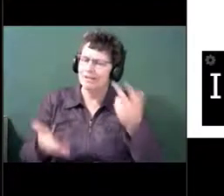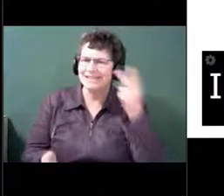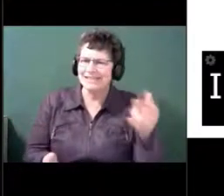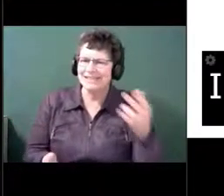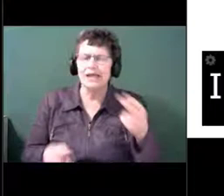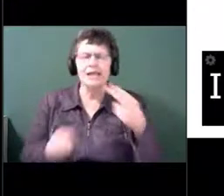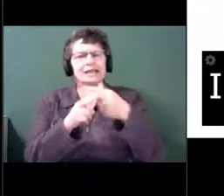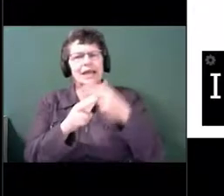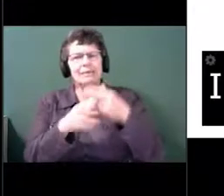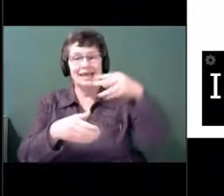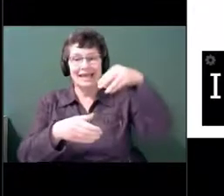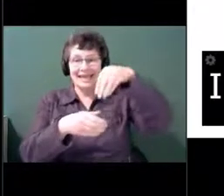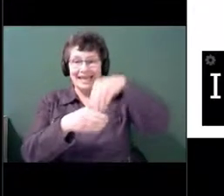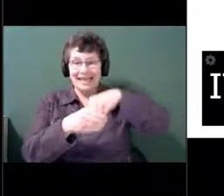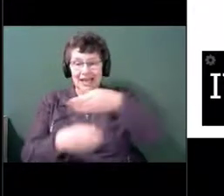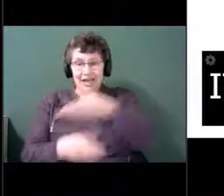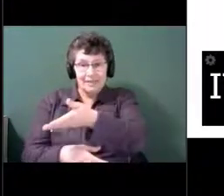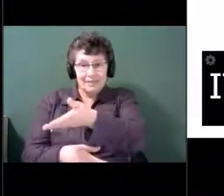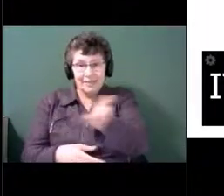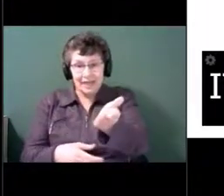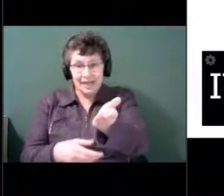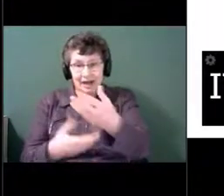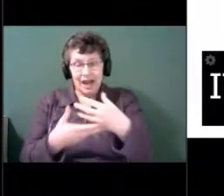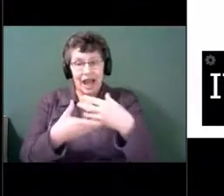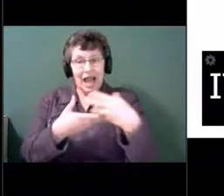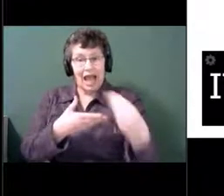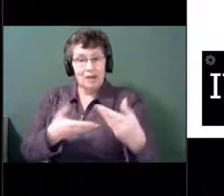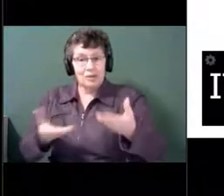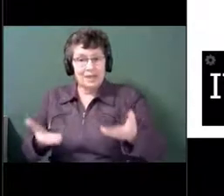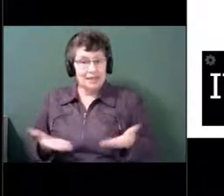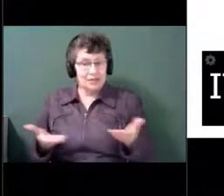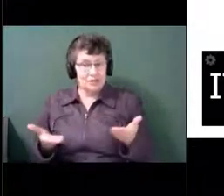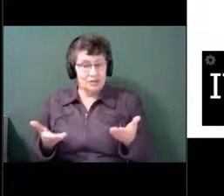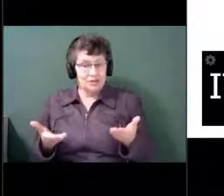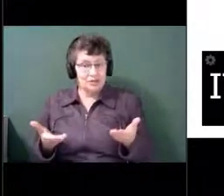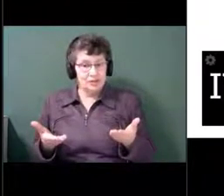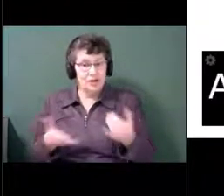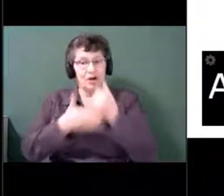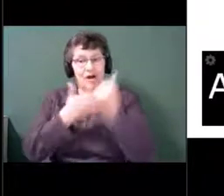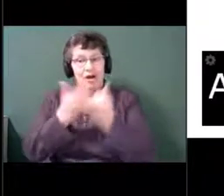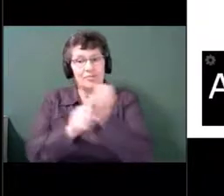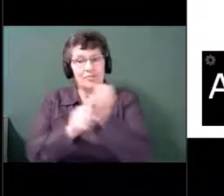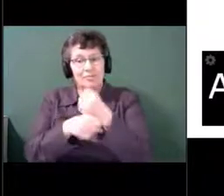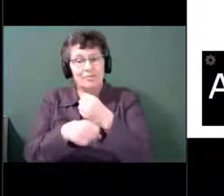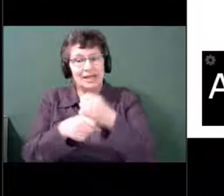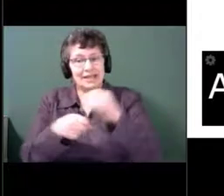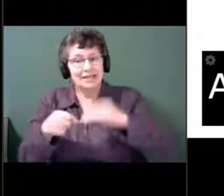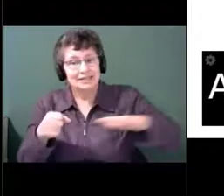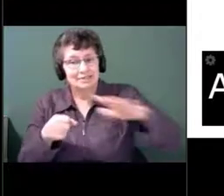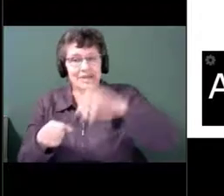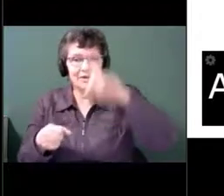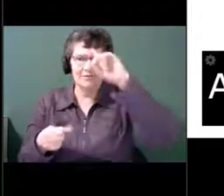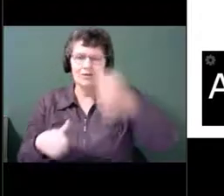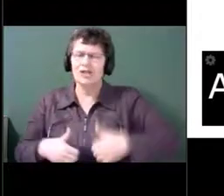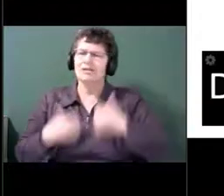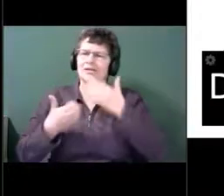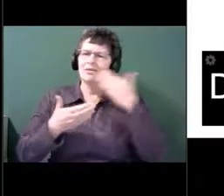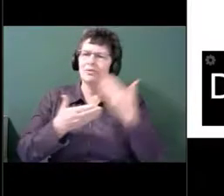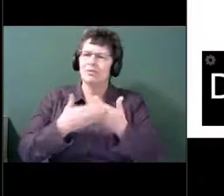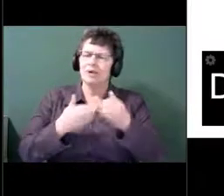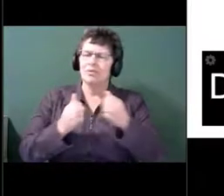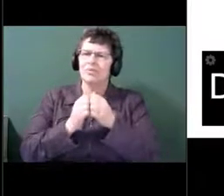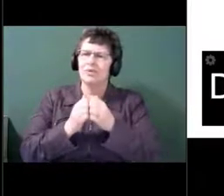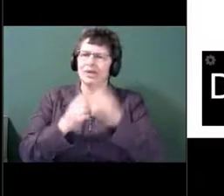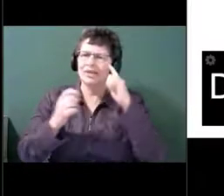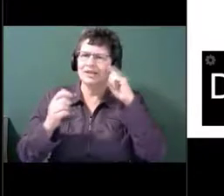Out Here, Art Making Space to Live Well with Dementia. And that is the website. If you just go